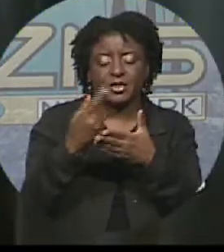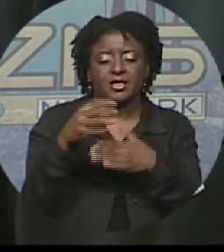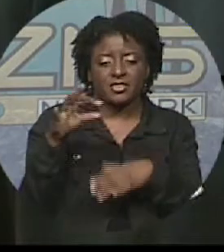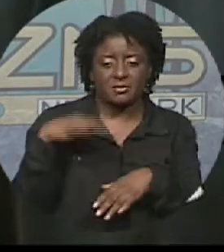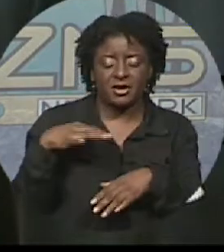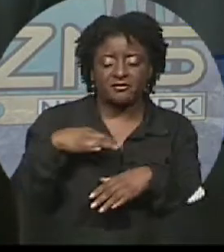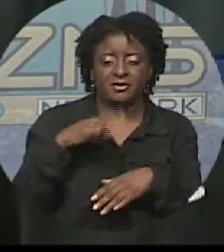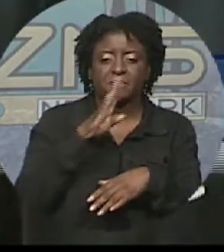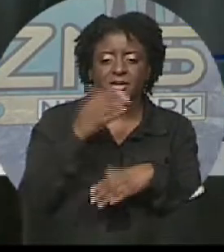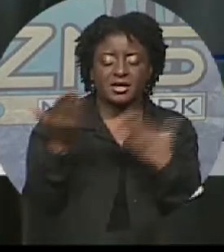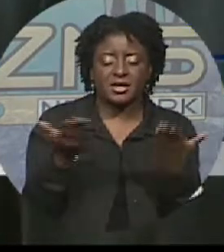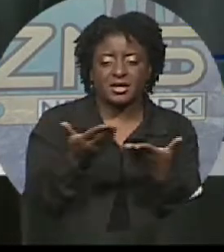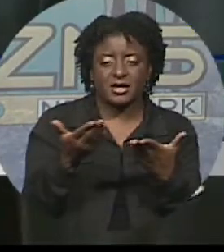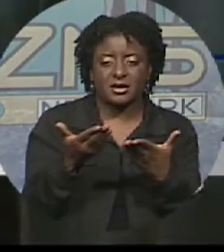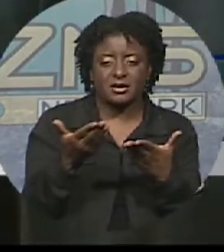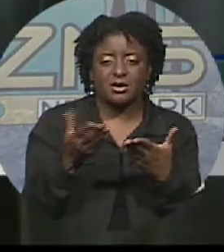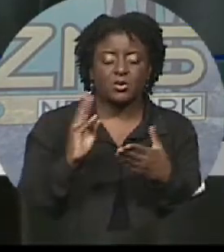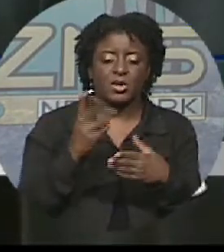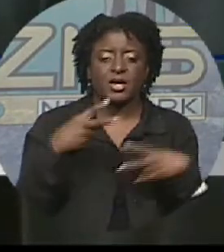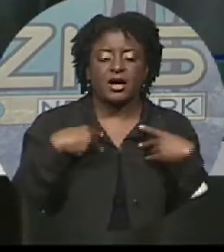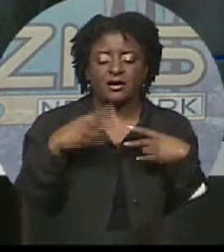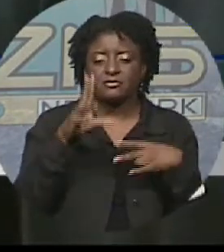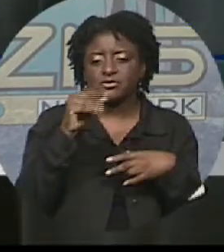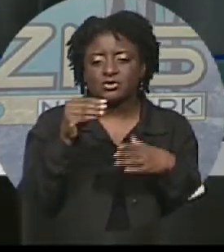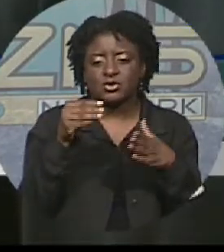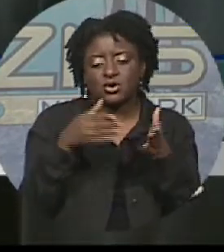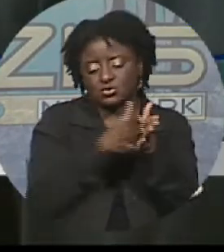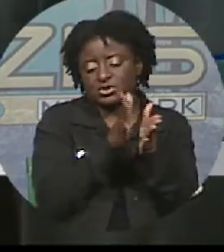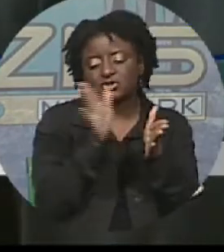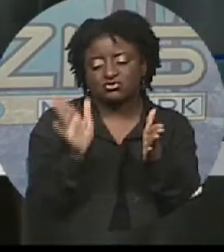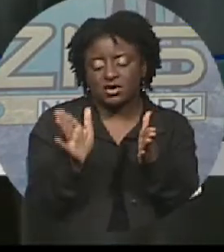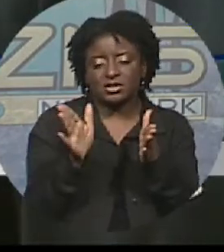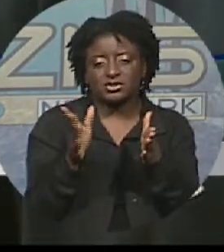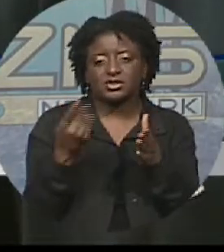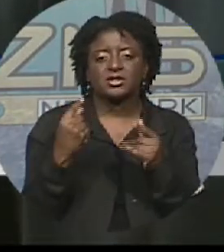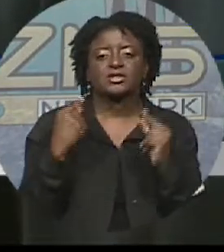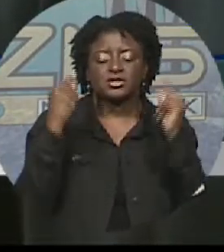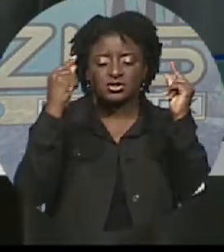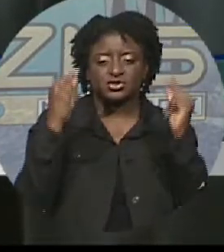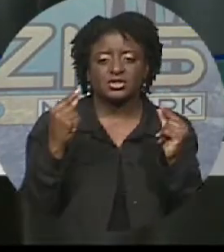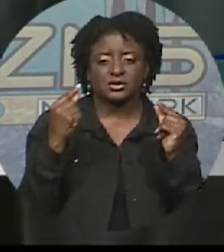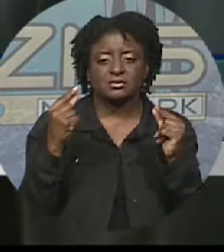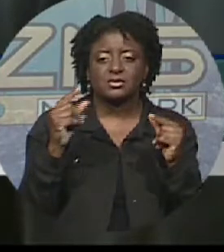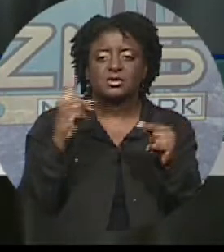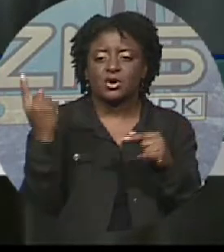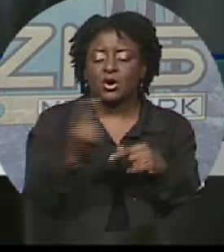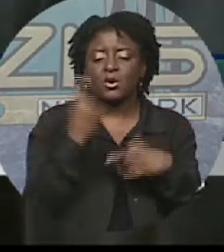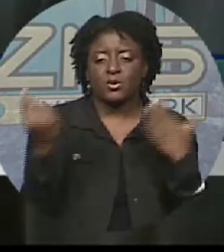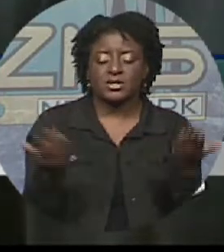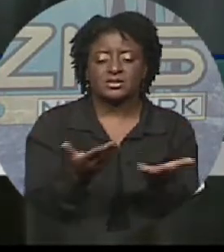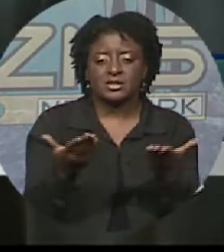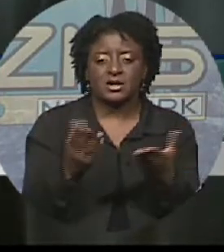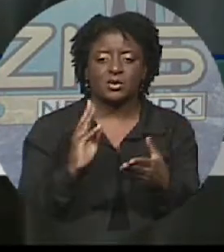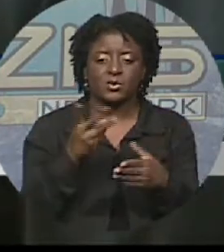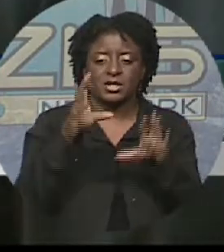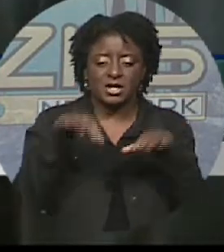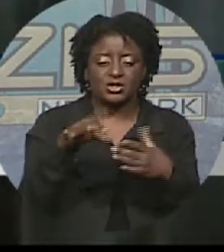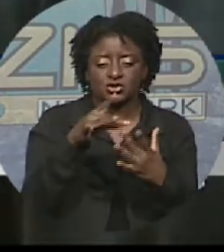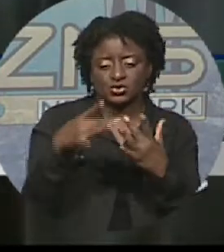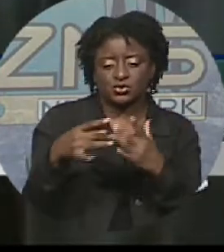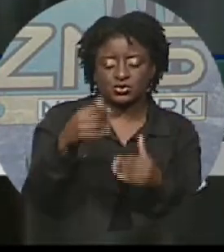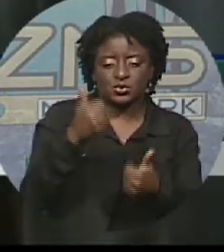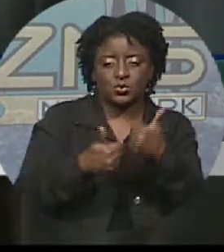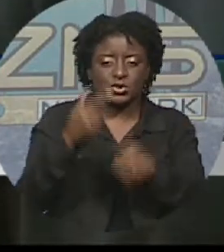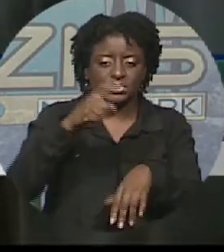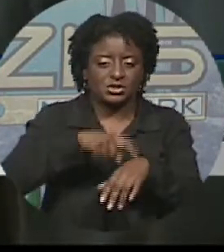here in Colorado State is that we have no distraction. The gym and availability of the gym is always there. We can choose which time we want to practice, how many times